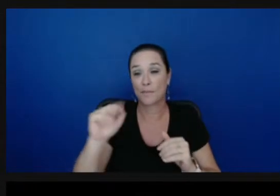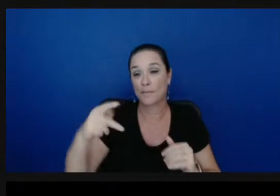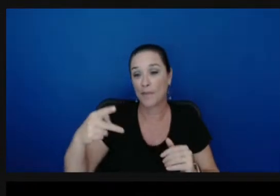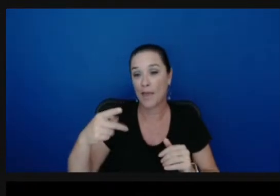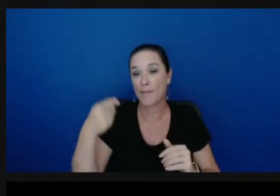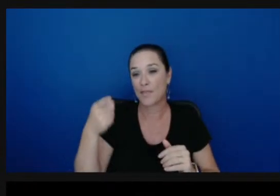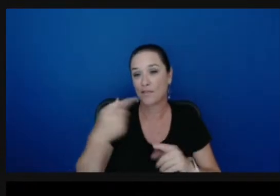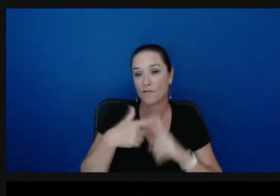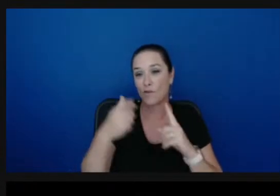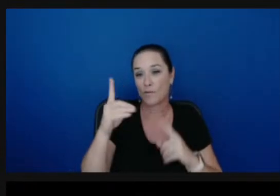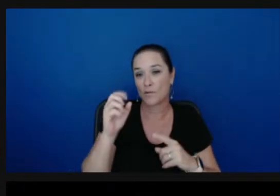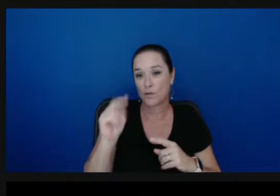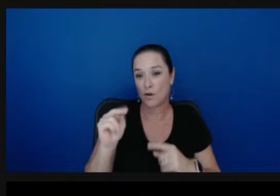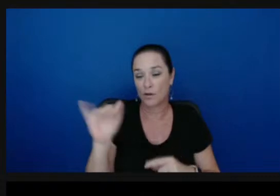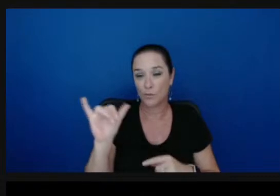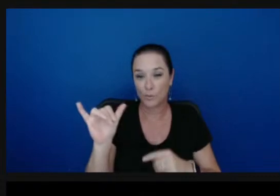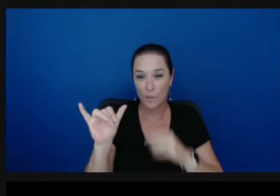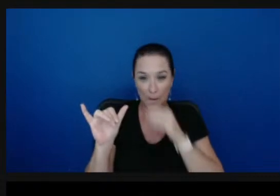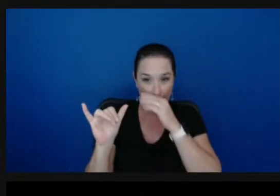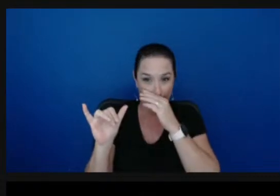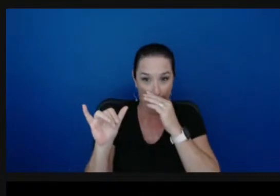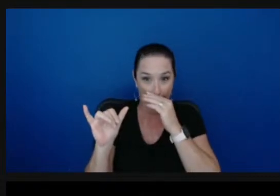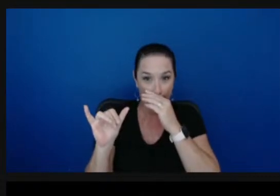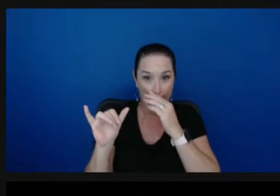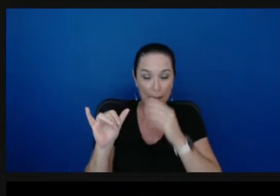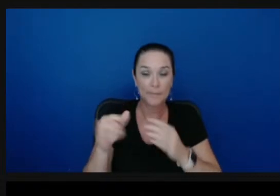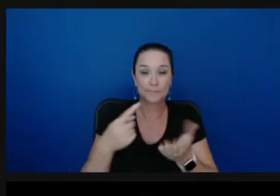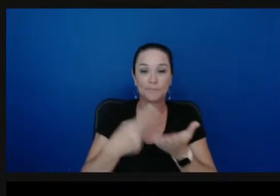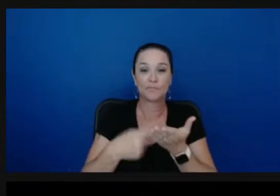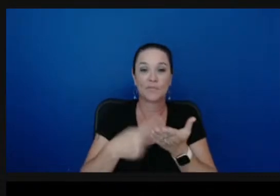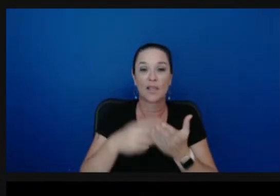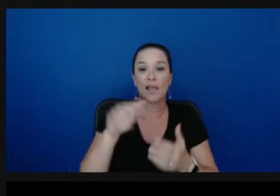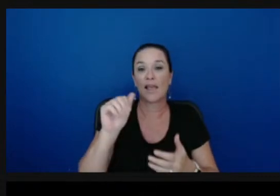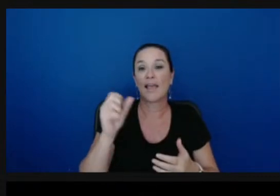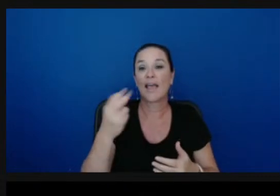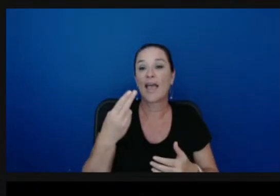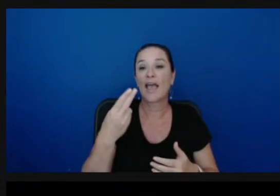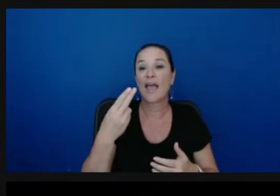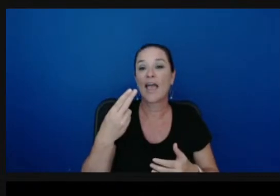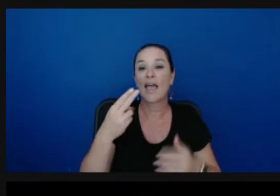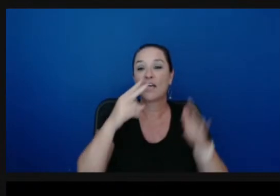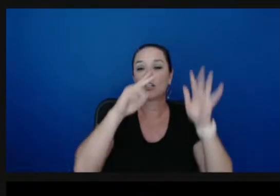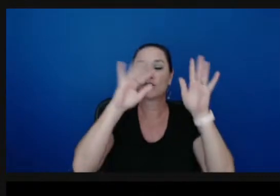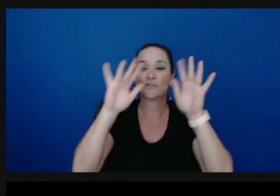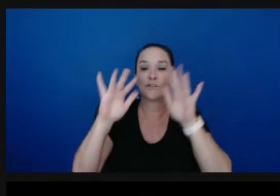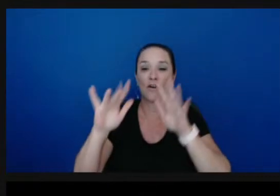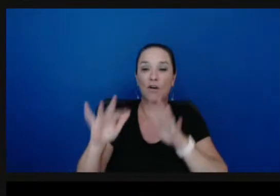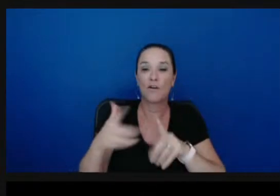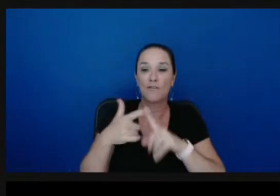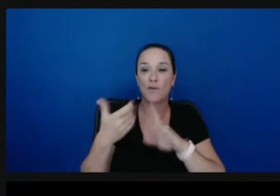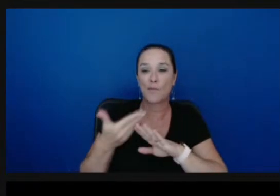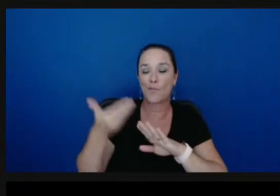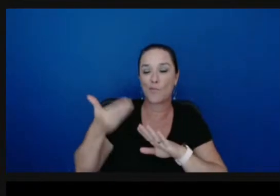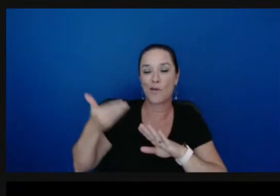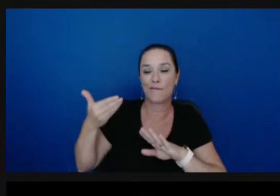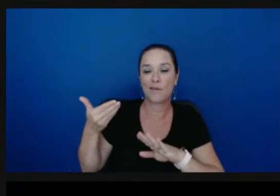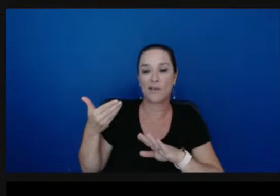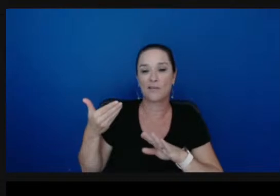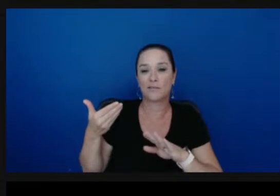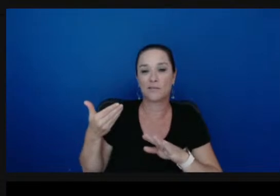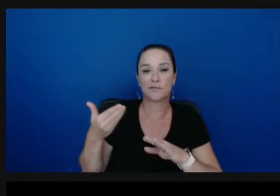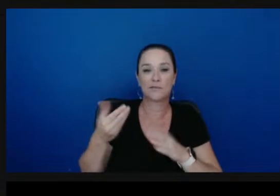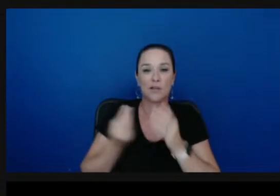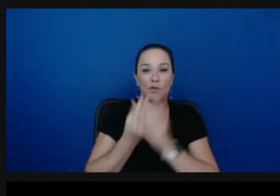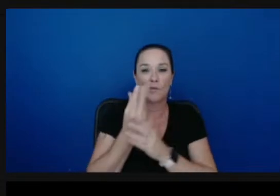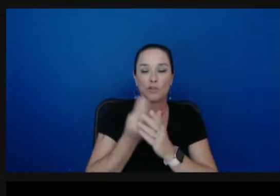Don's, that discusses ashfall from previous explosions of Kīlauea Summit. Now,